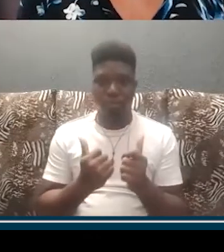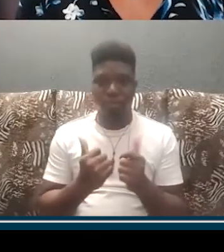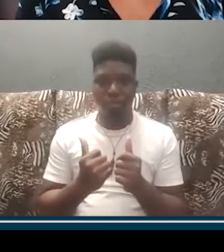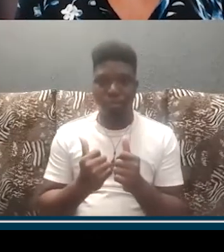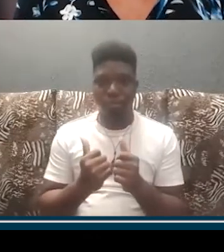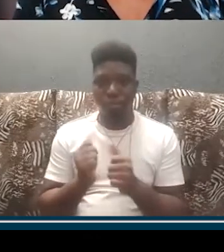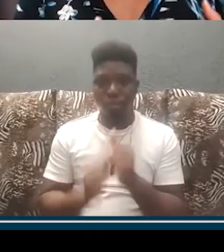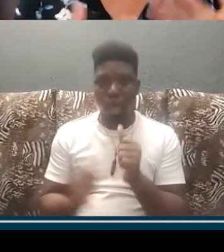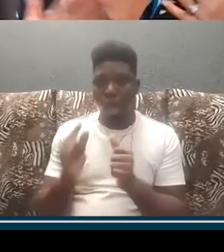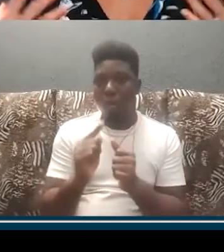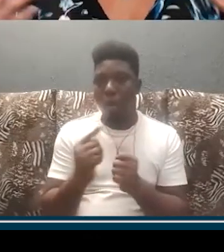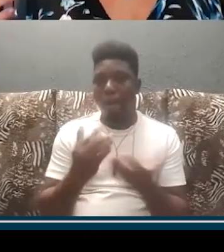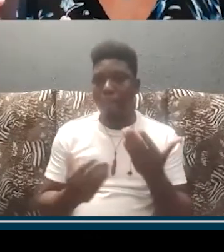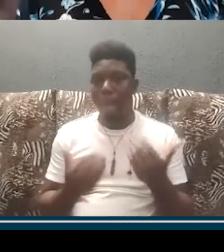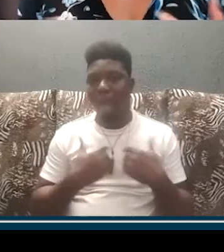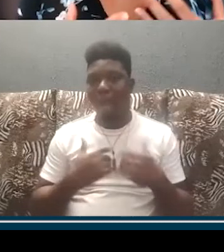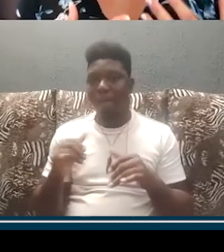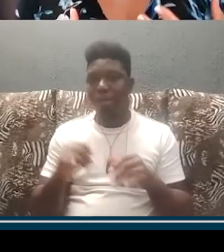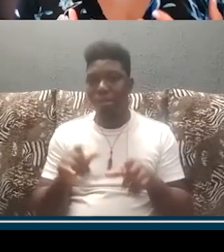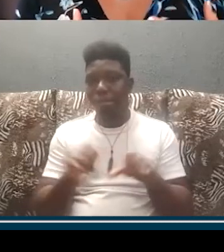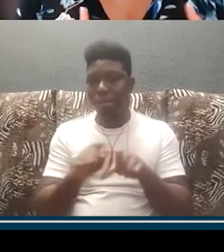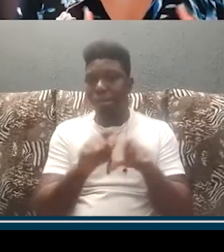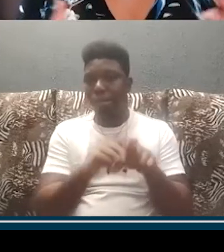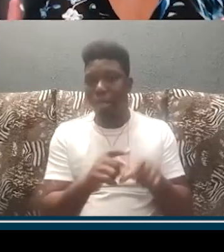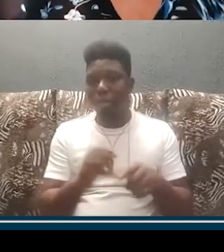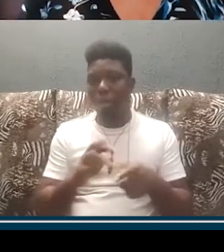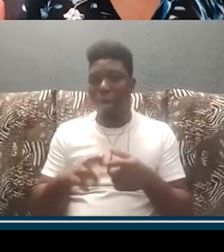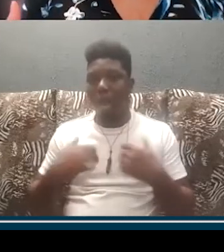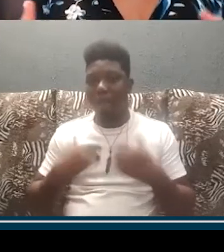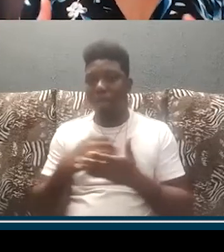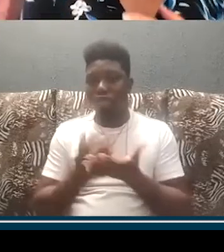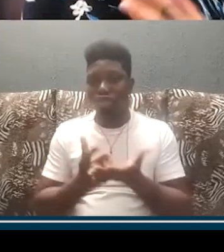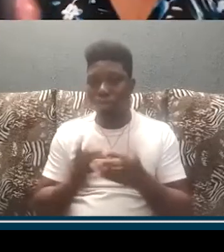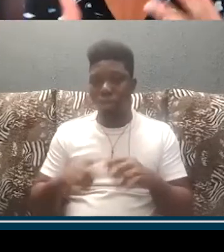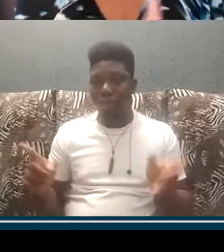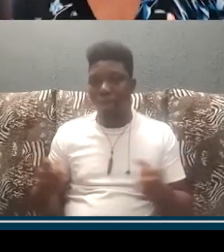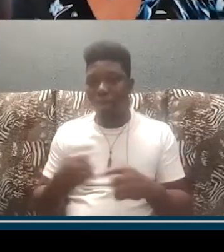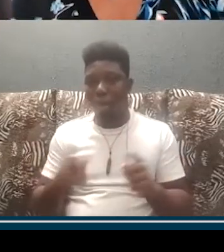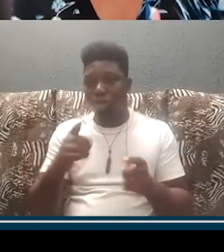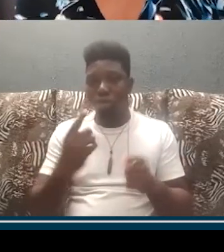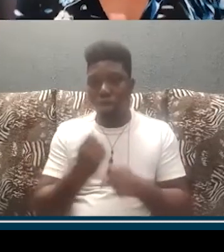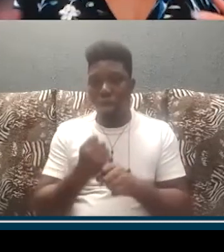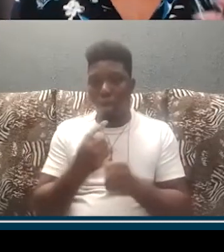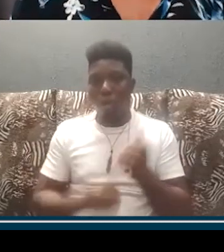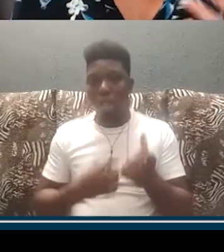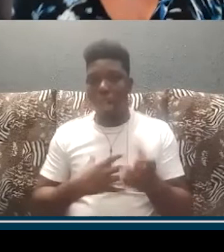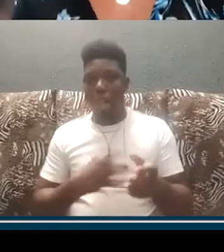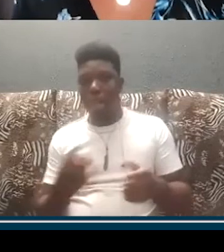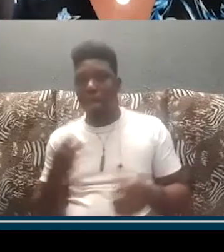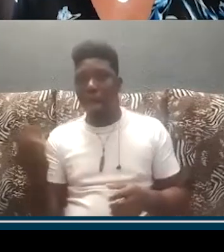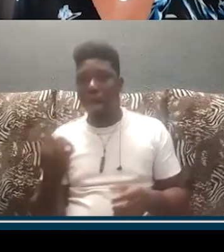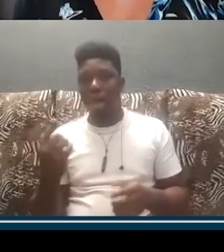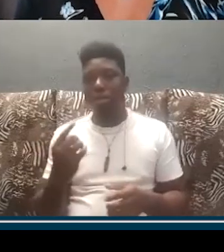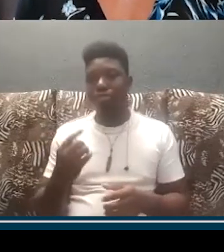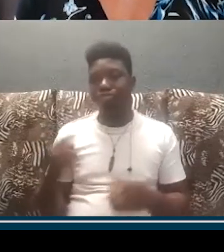something different, but you get what you like, and it's always yummy. And it does it, I mean, is it great to see what you have in common, but it's also great to